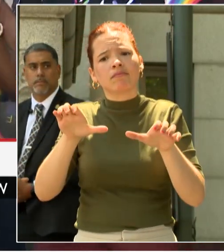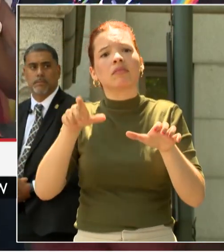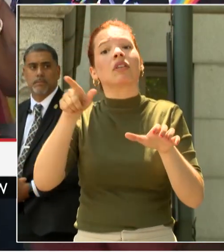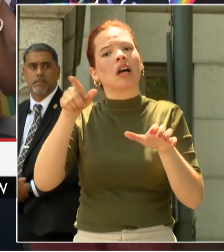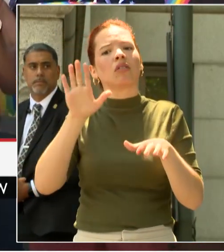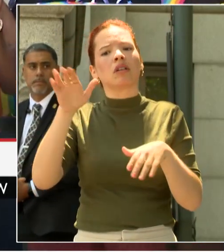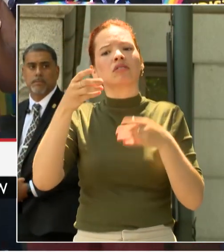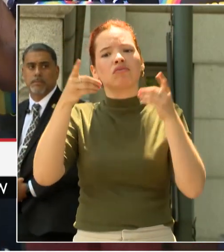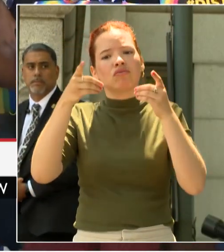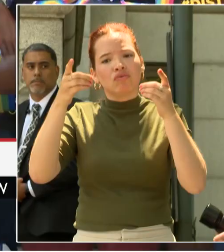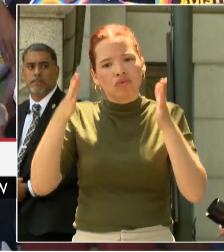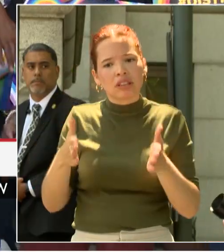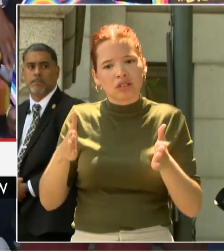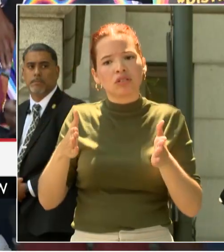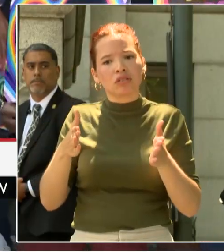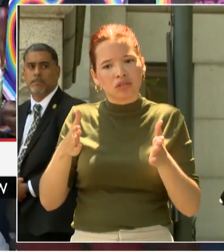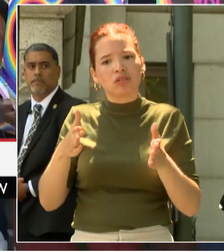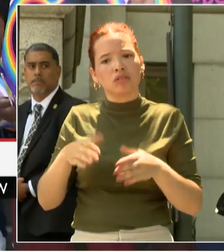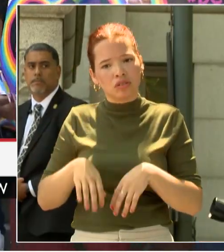office